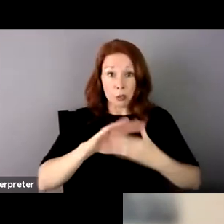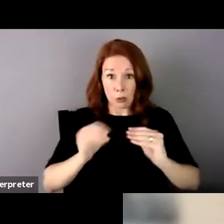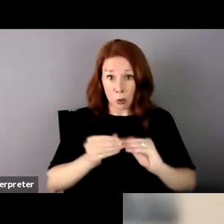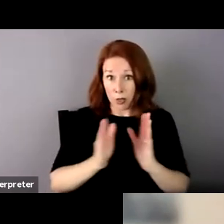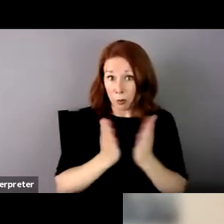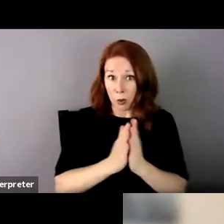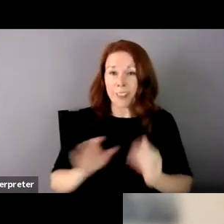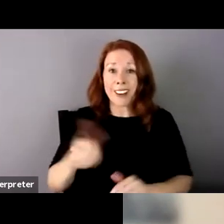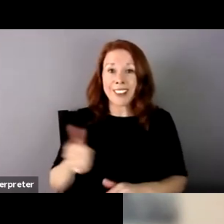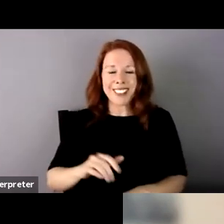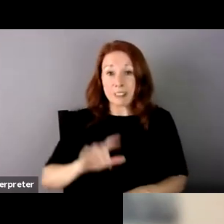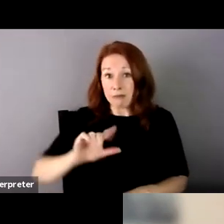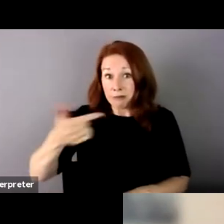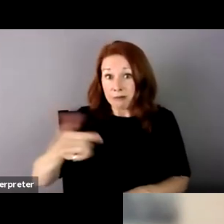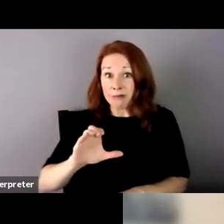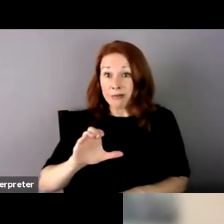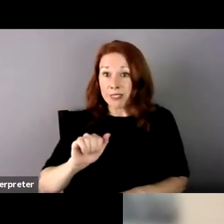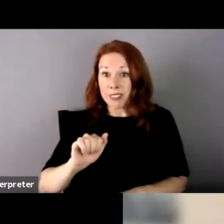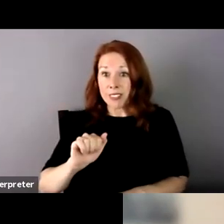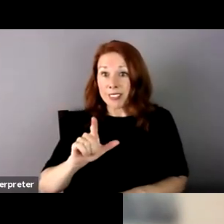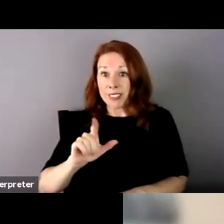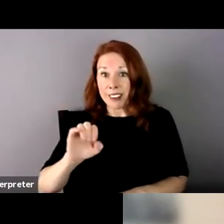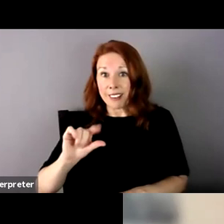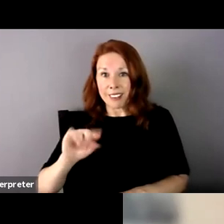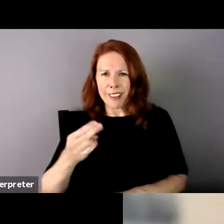Kaylee, I'm going to go to you.